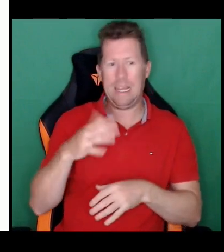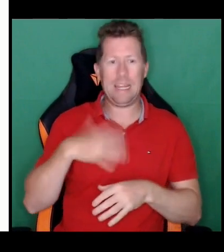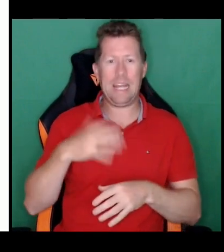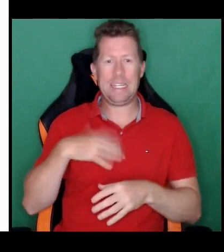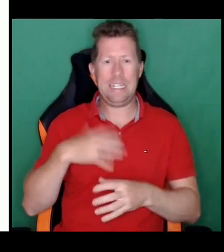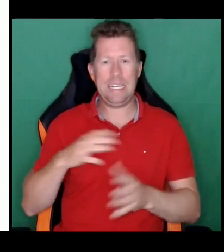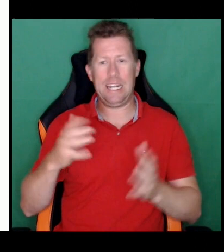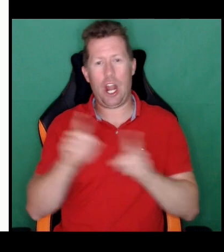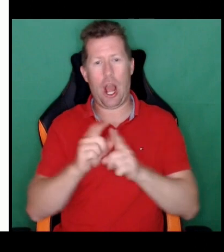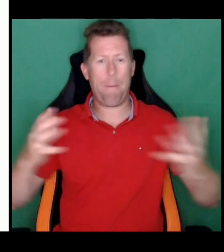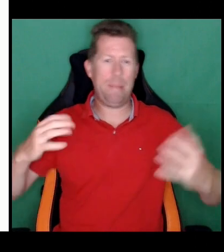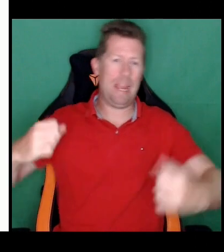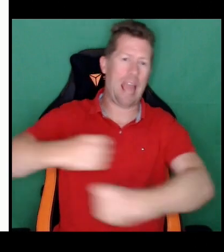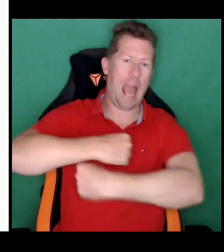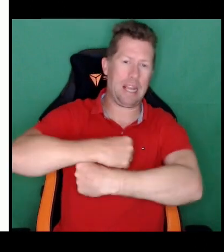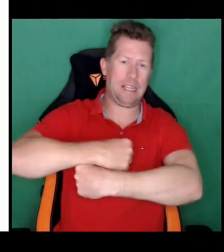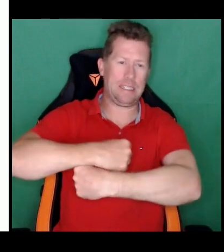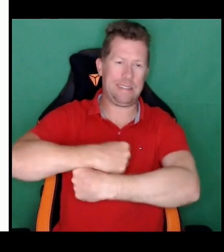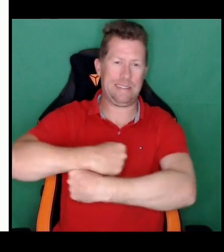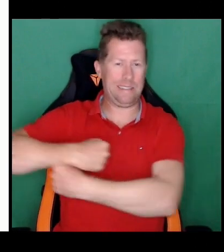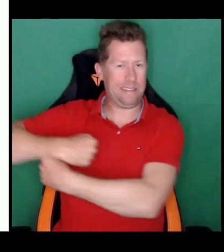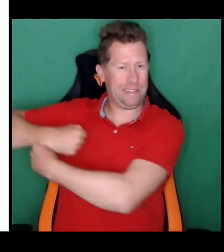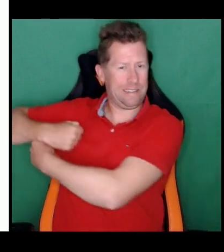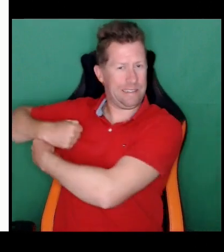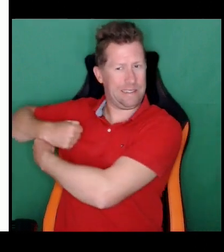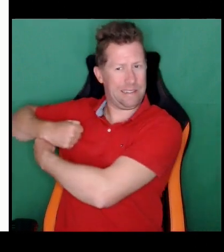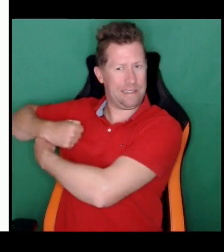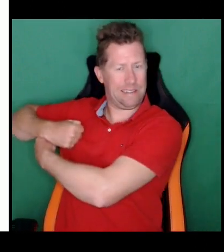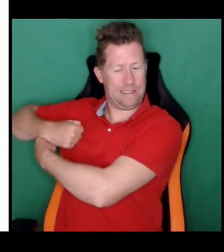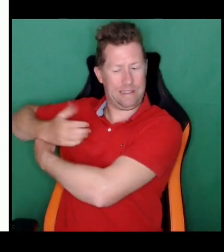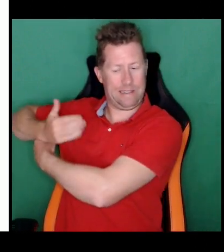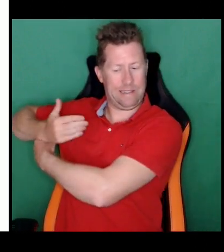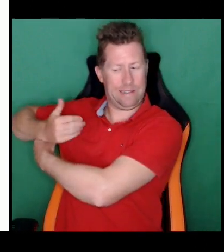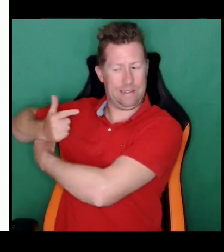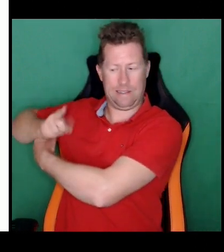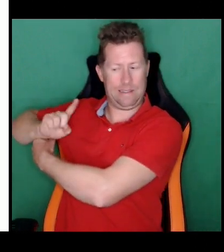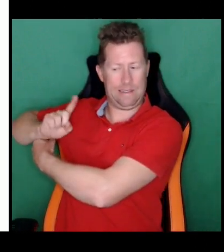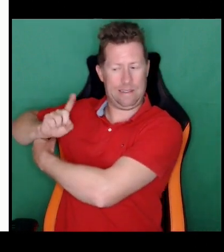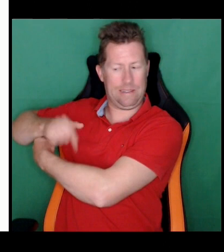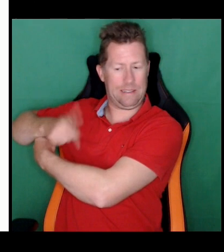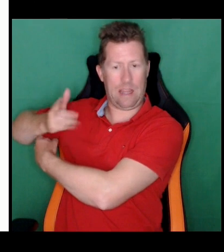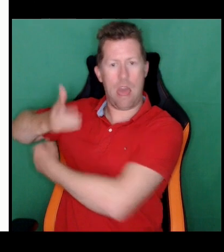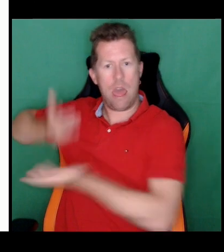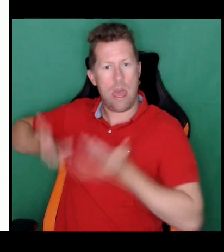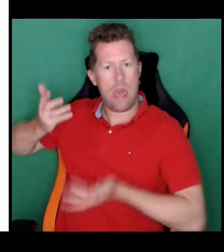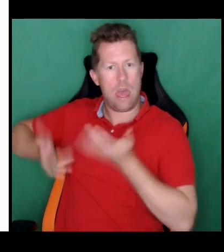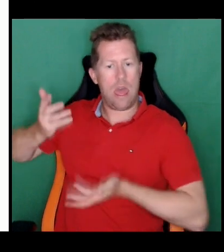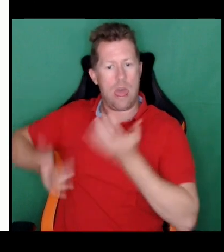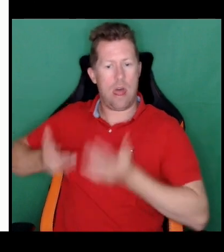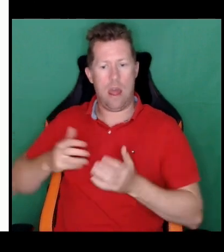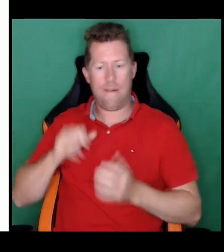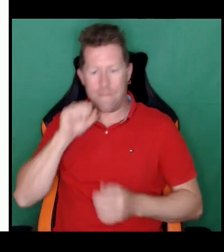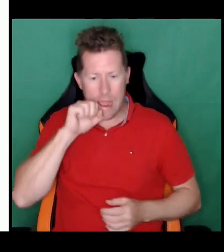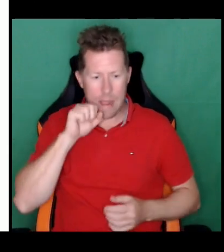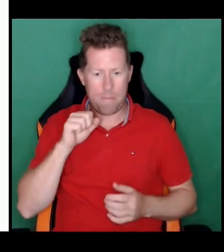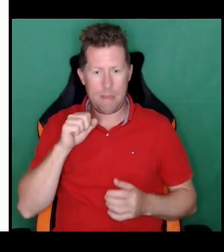them back. They're almost, they're not really sure whether they'll be vaping in the future, and they don't know how to negotiate their way